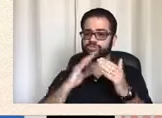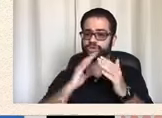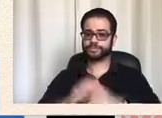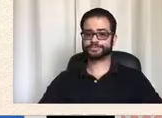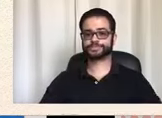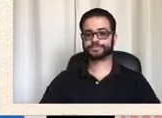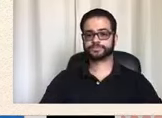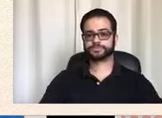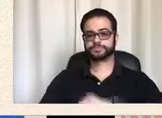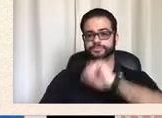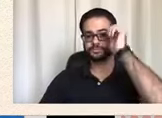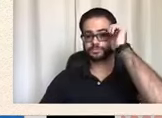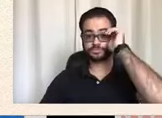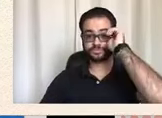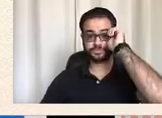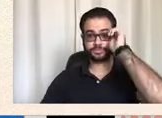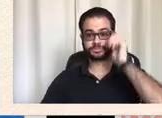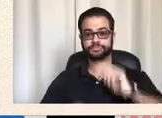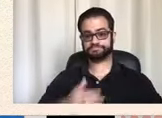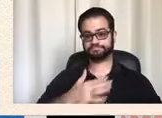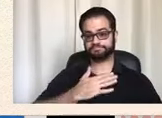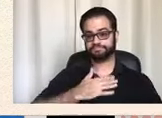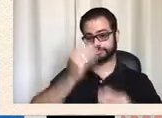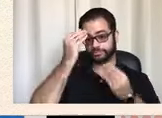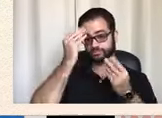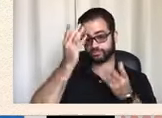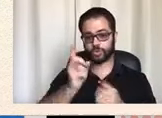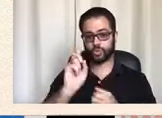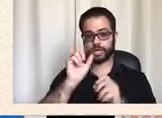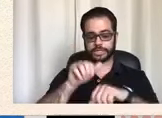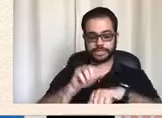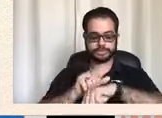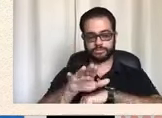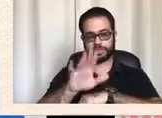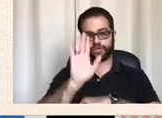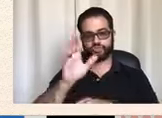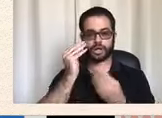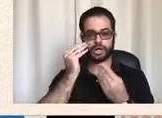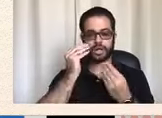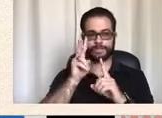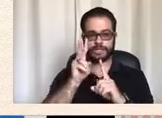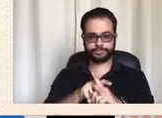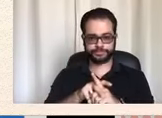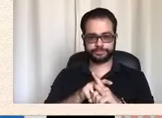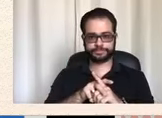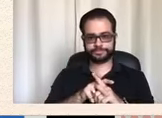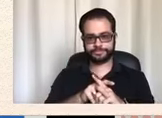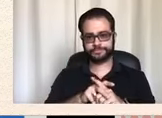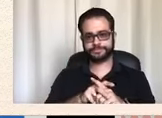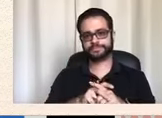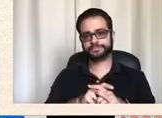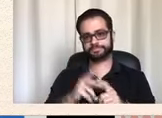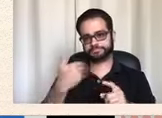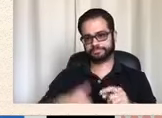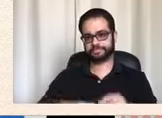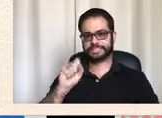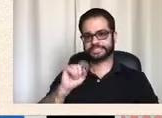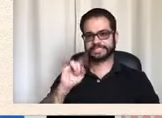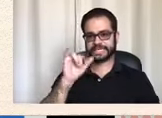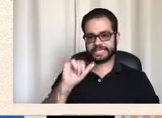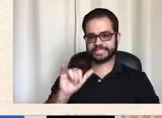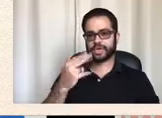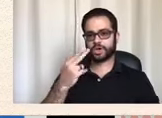So this is me and where you can submit your application. So again, my name is Stacey Hoagland. And so